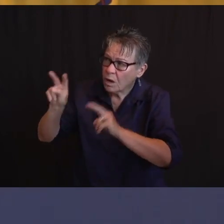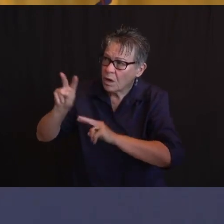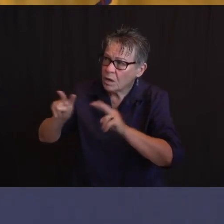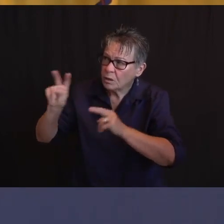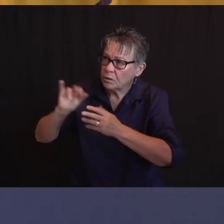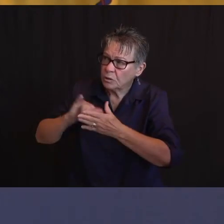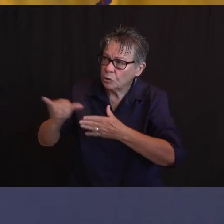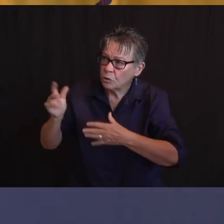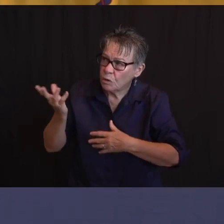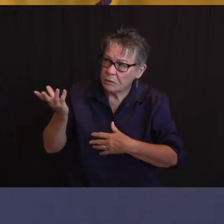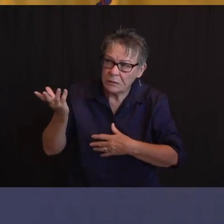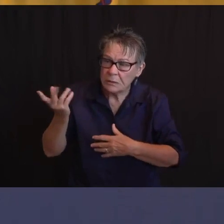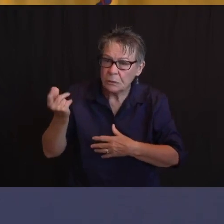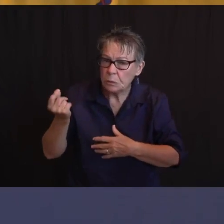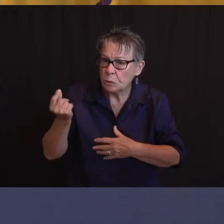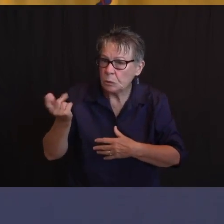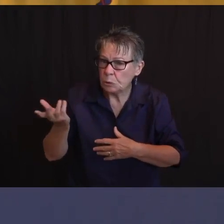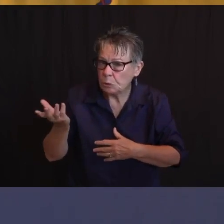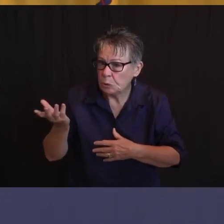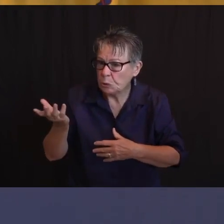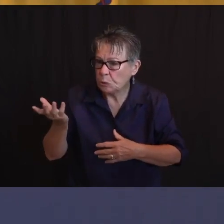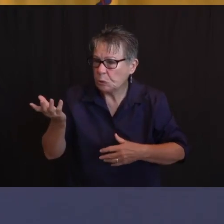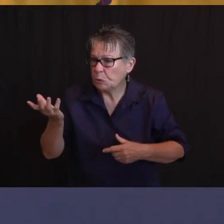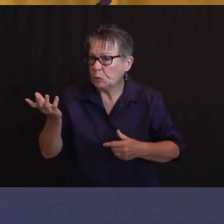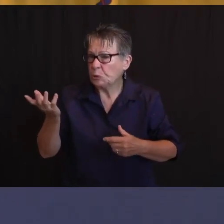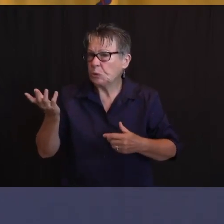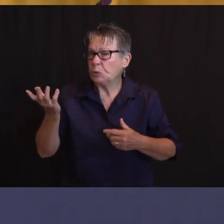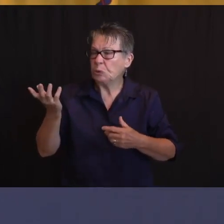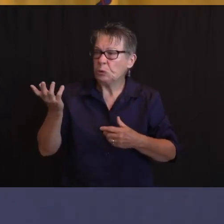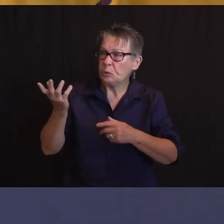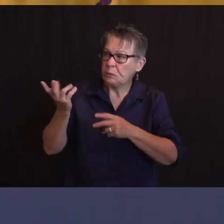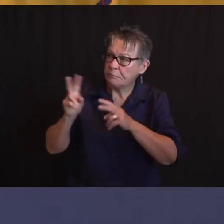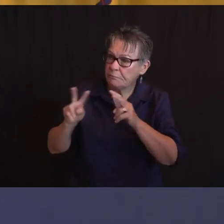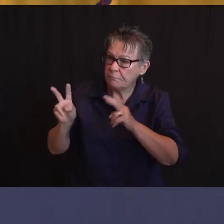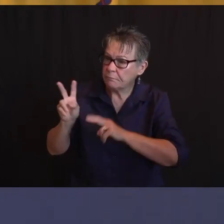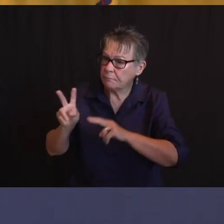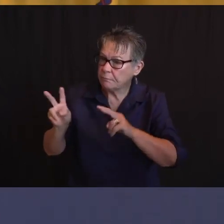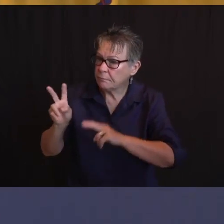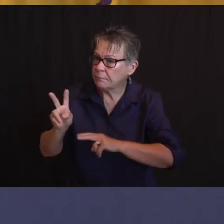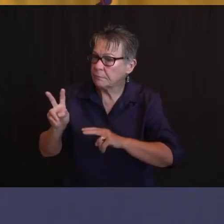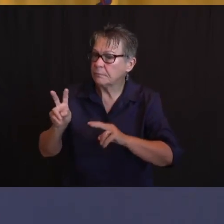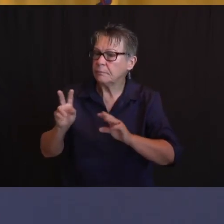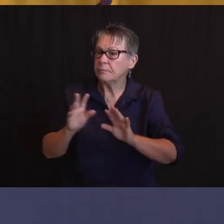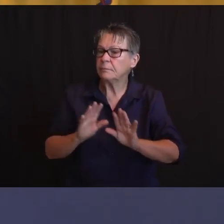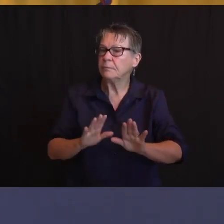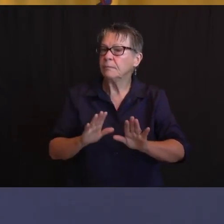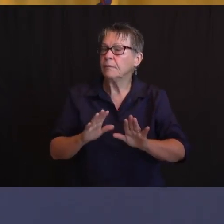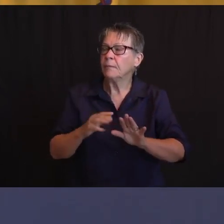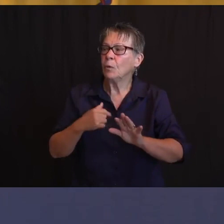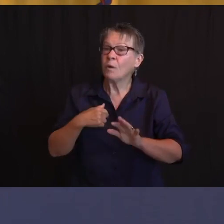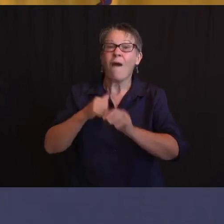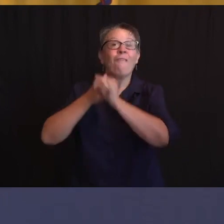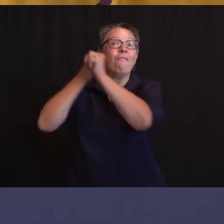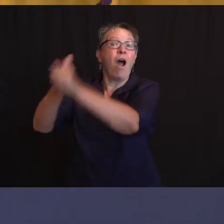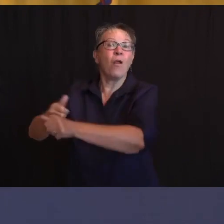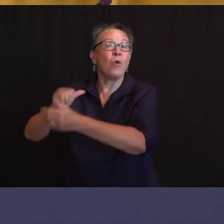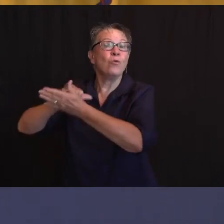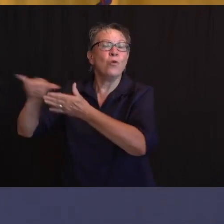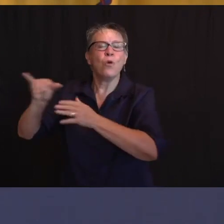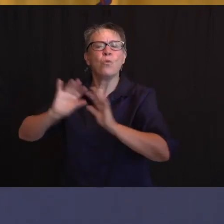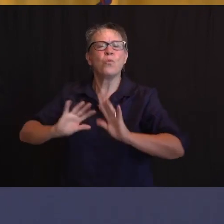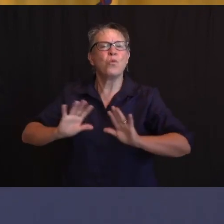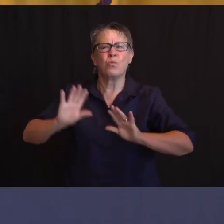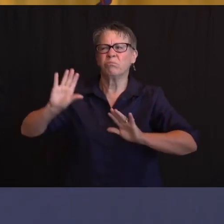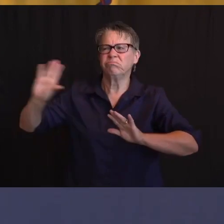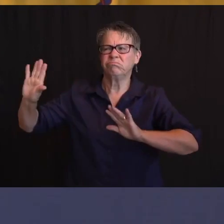data point. But at the end of the day, we make our decisions based on the reality within the four walls of New Jersey. But that does not mean, again, that we